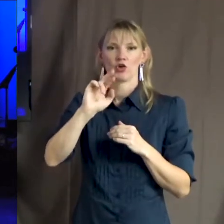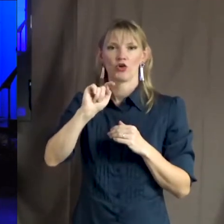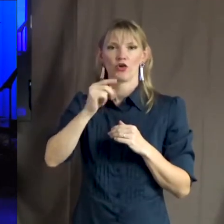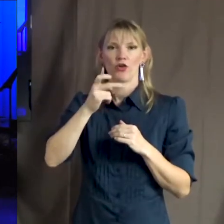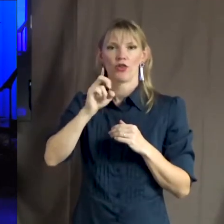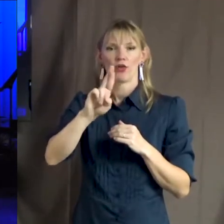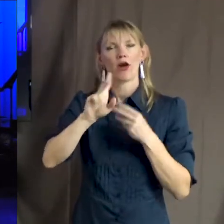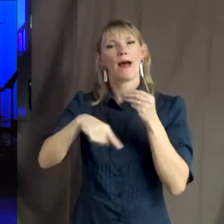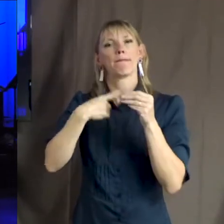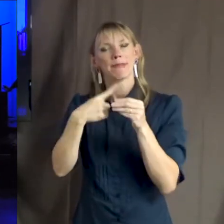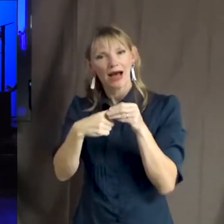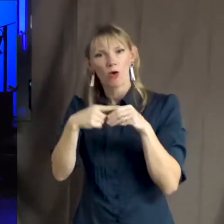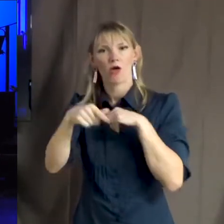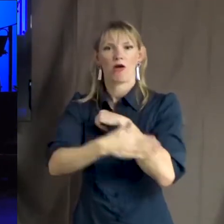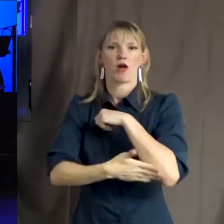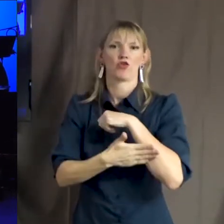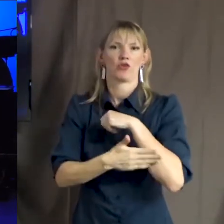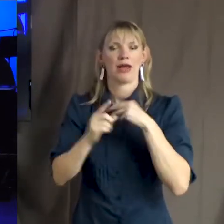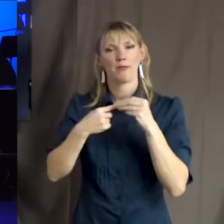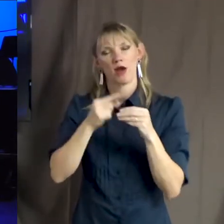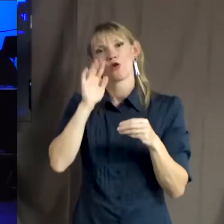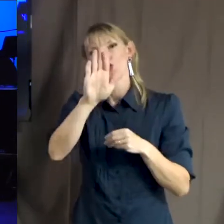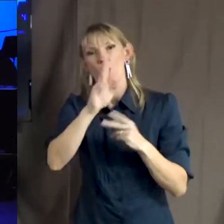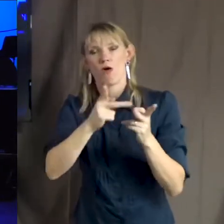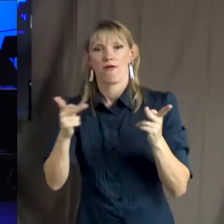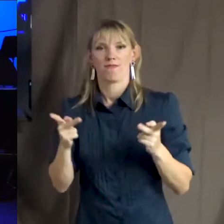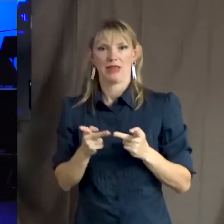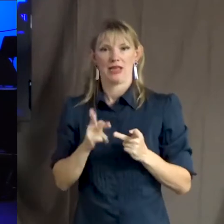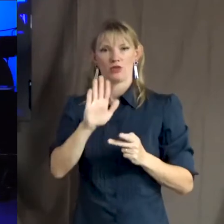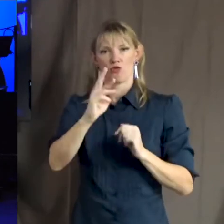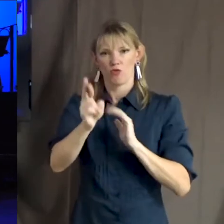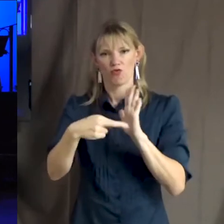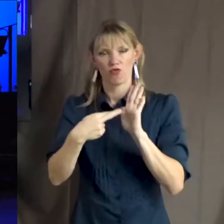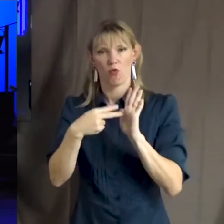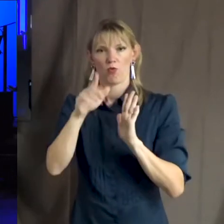Don't be a flat earther about your place in your country.